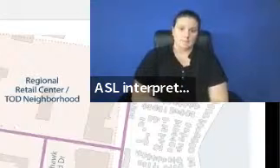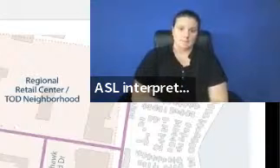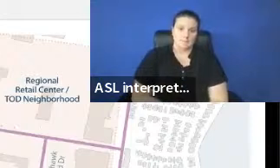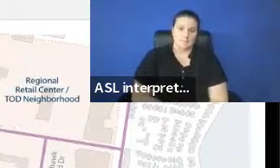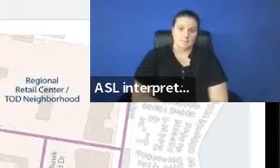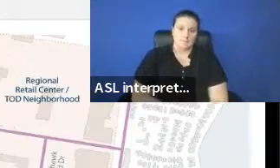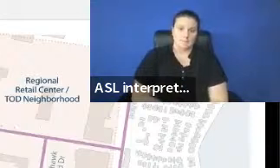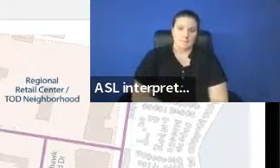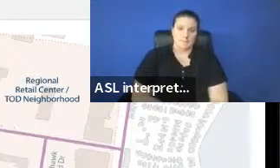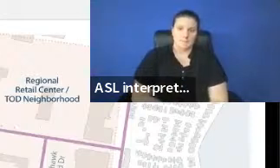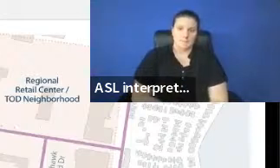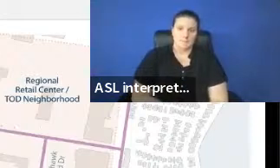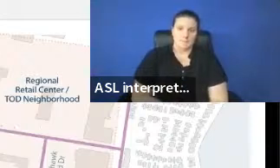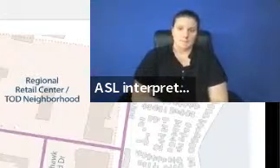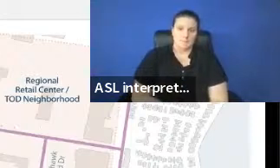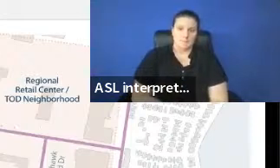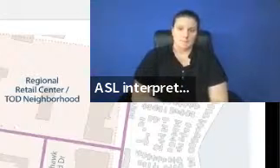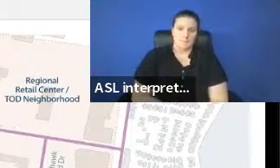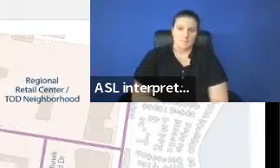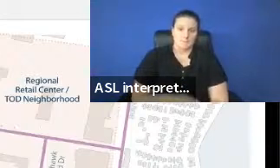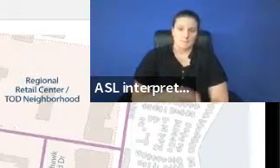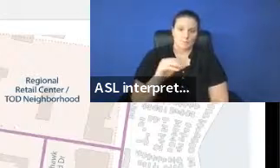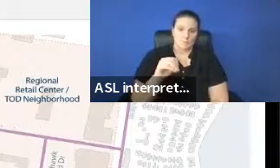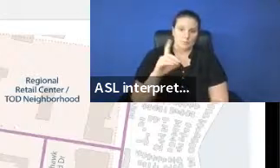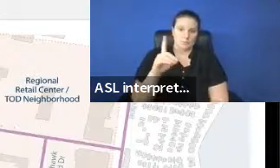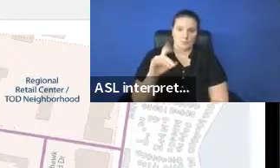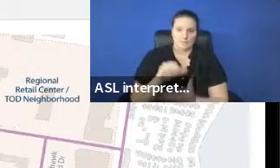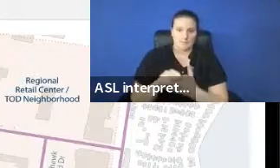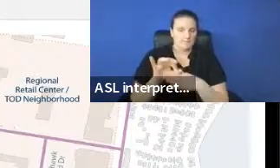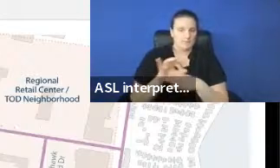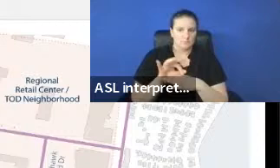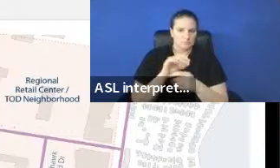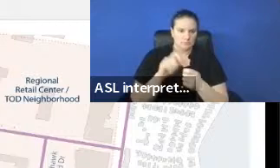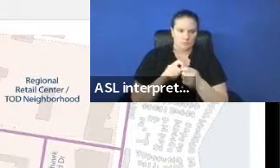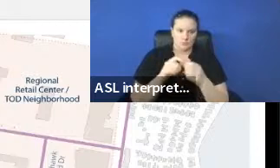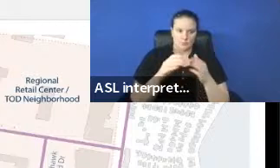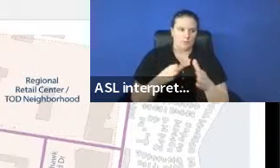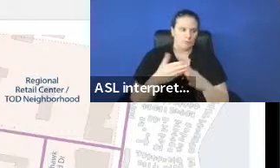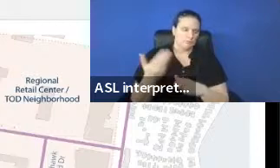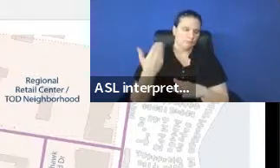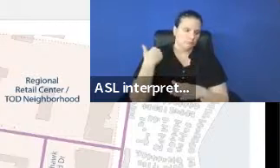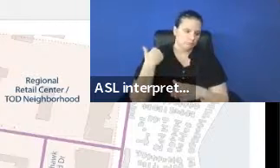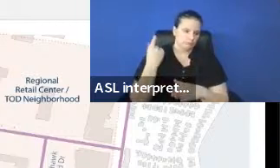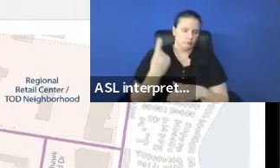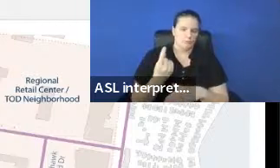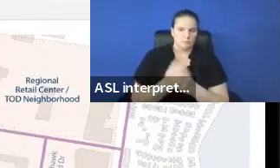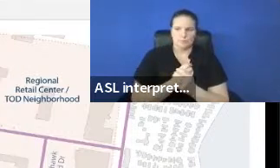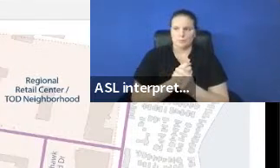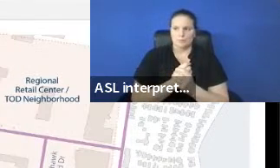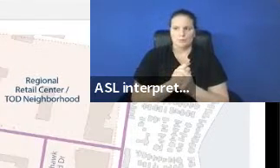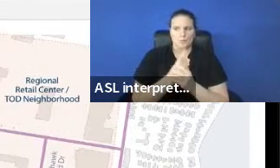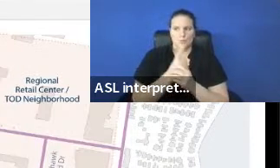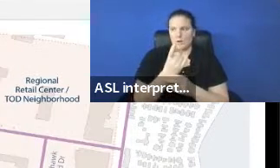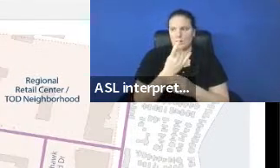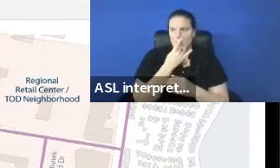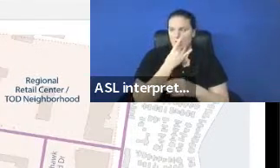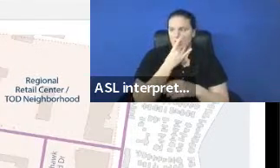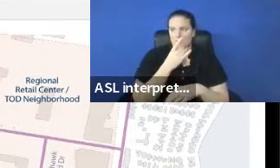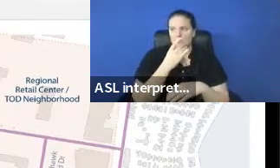The interchange at Marine Drive functions the same exact way as the previous one. It's one signalized